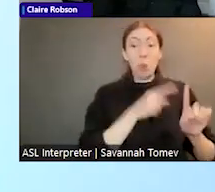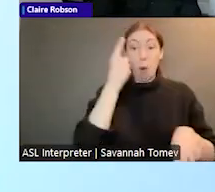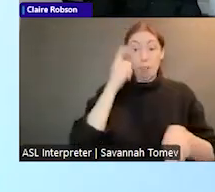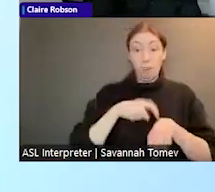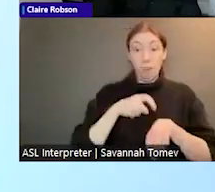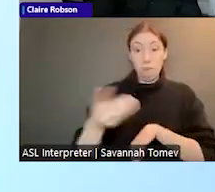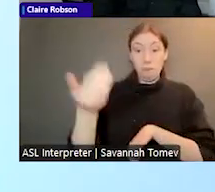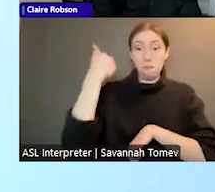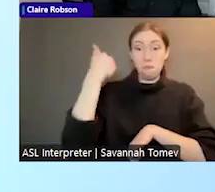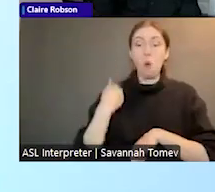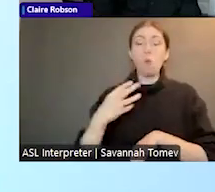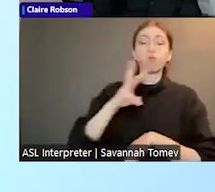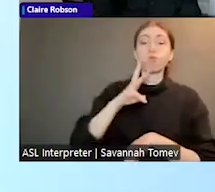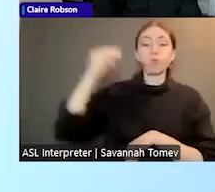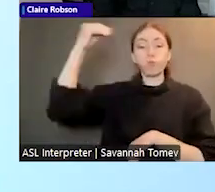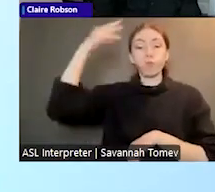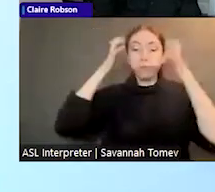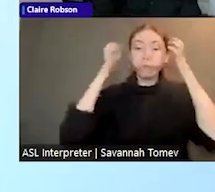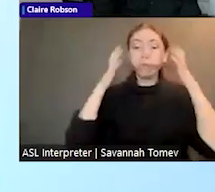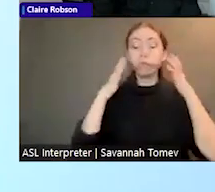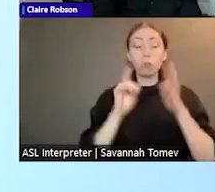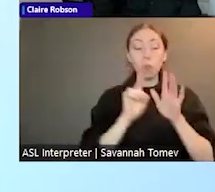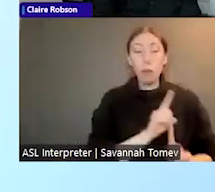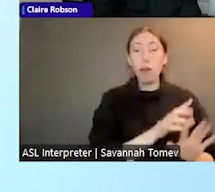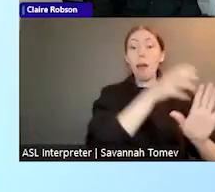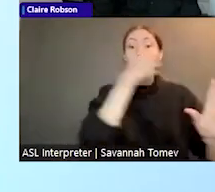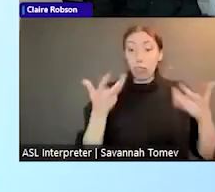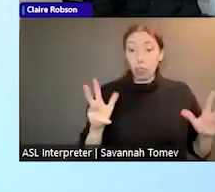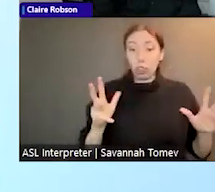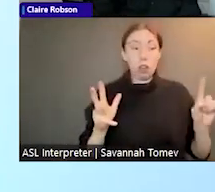insisted on drying her